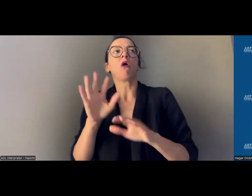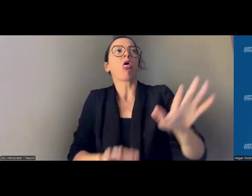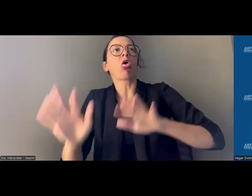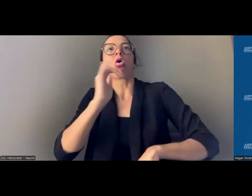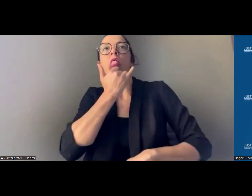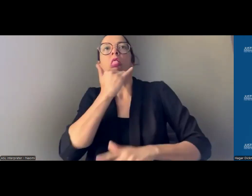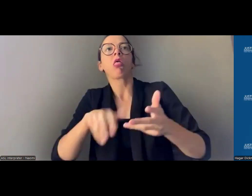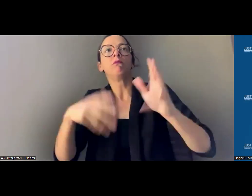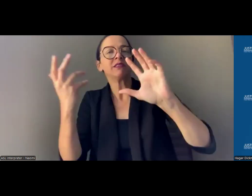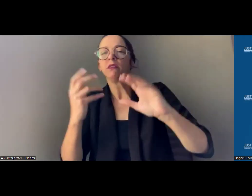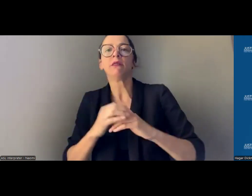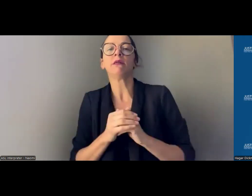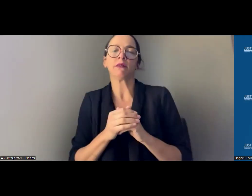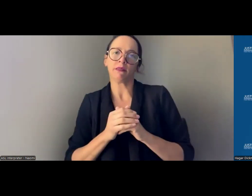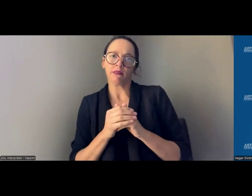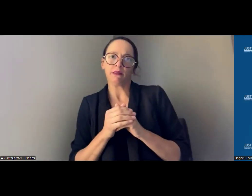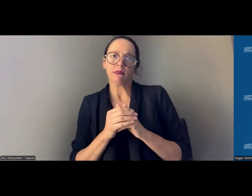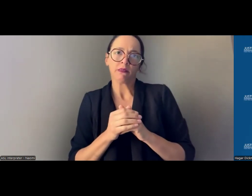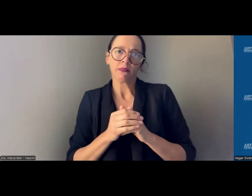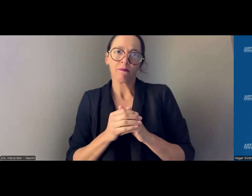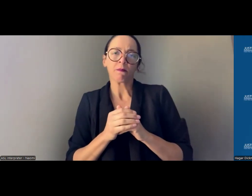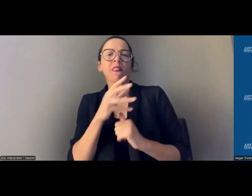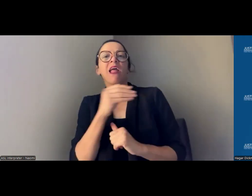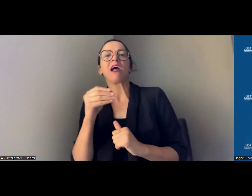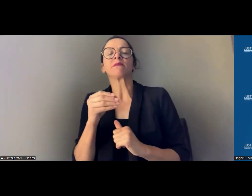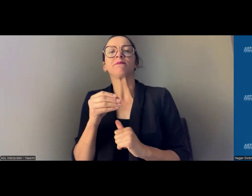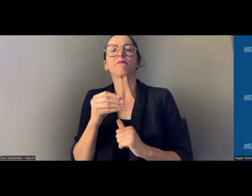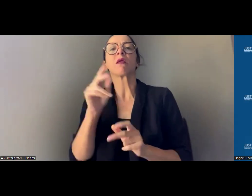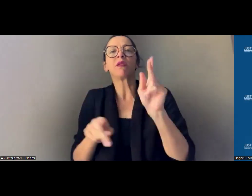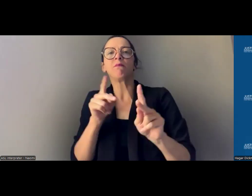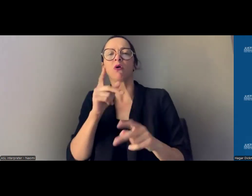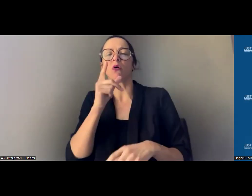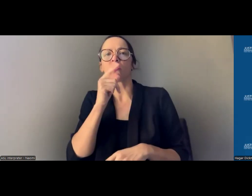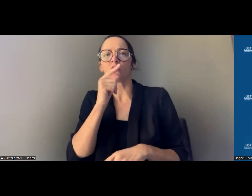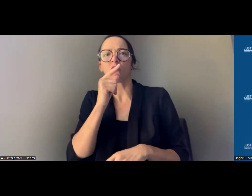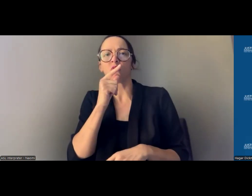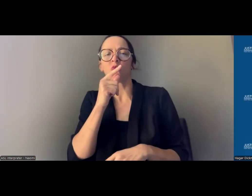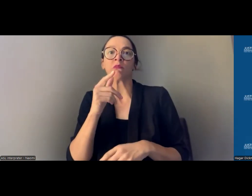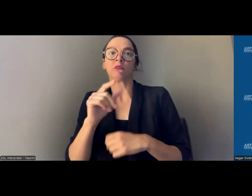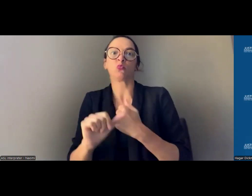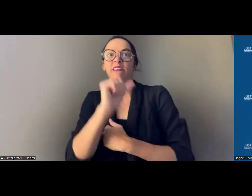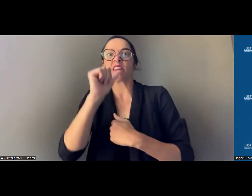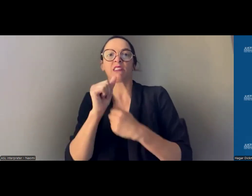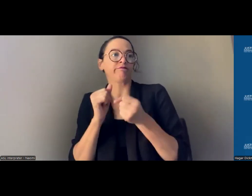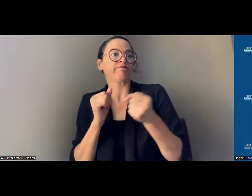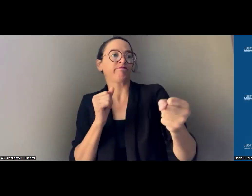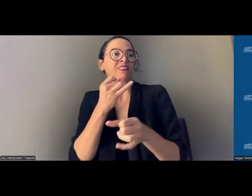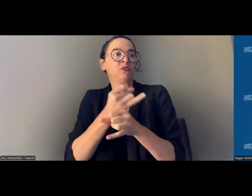put into higher risk for institutional care or poor health outcomes. There are a lot of